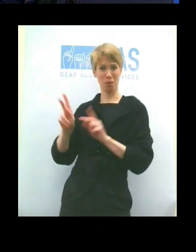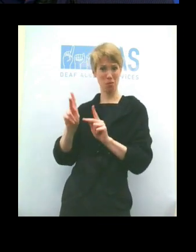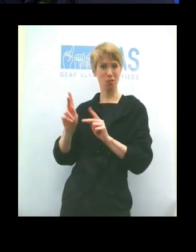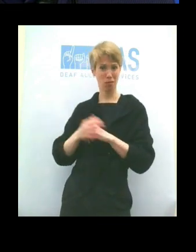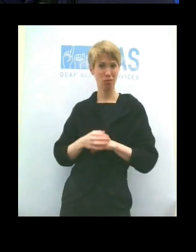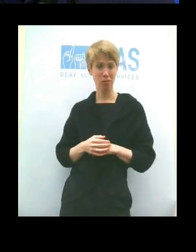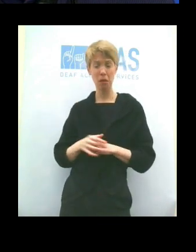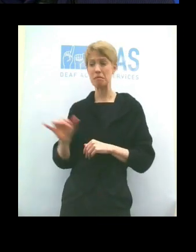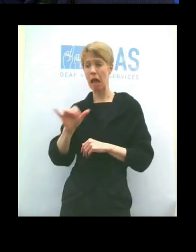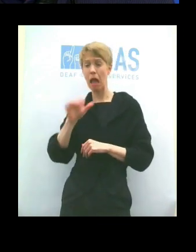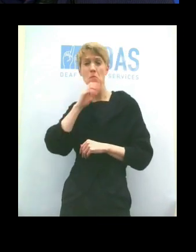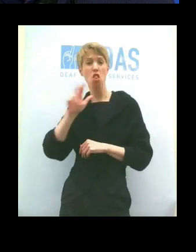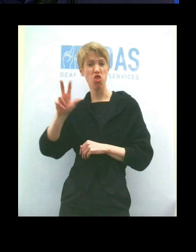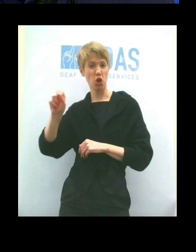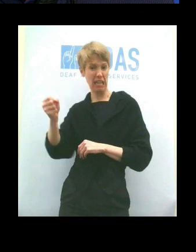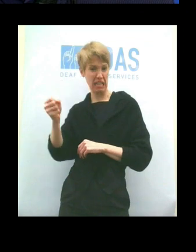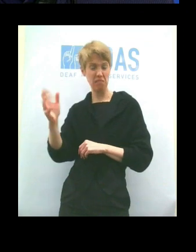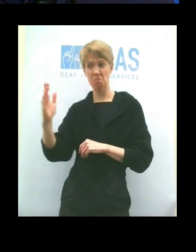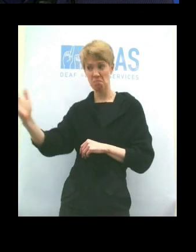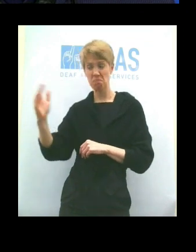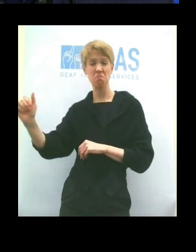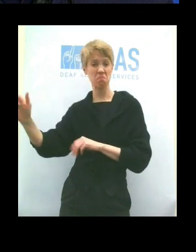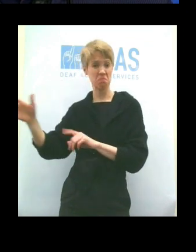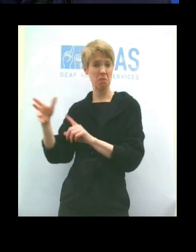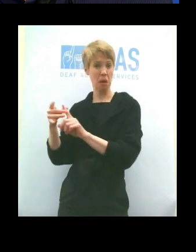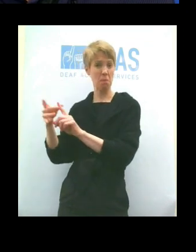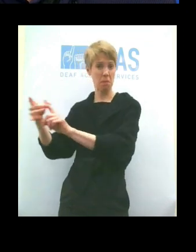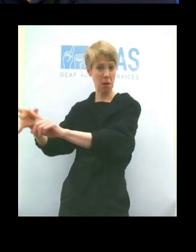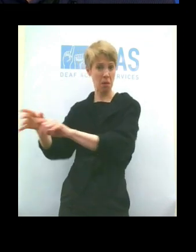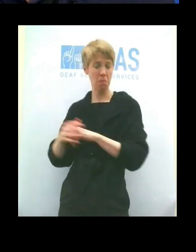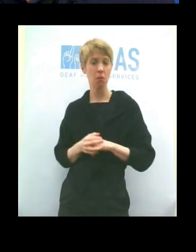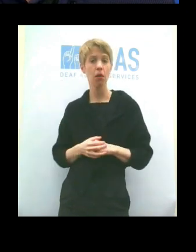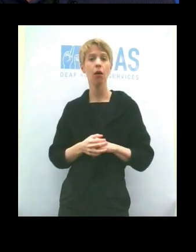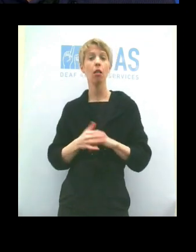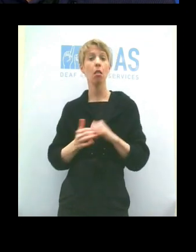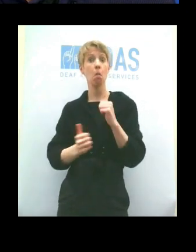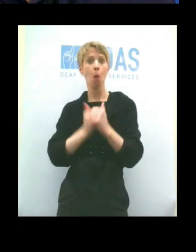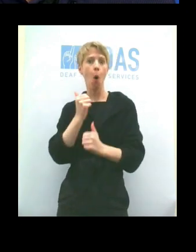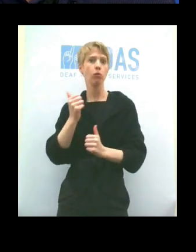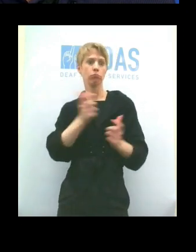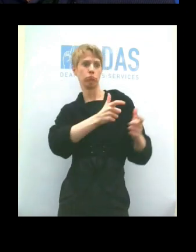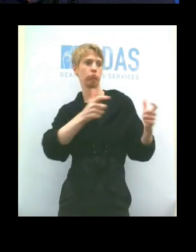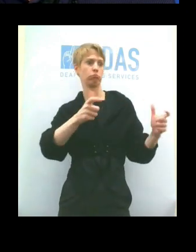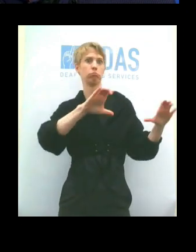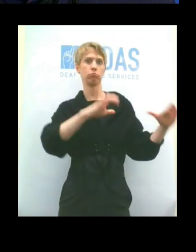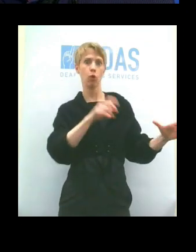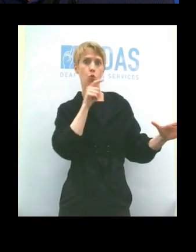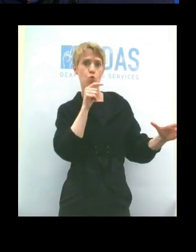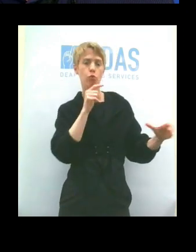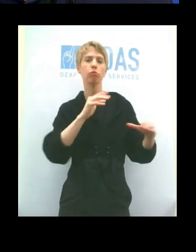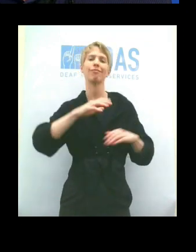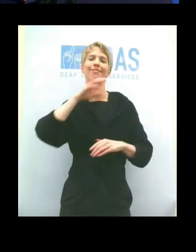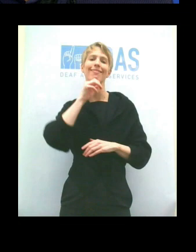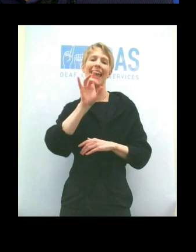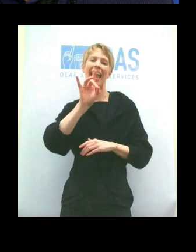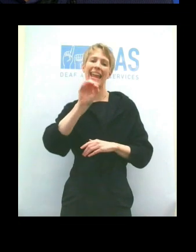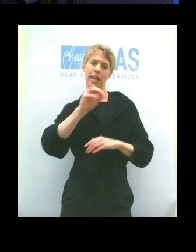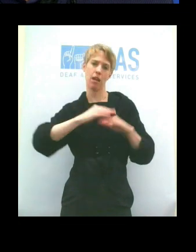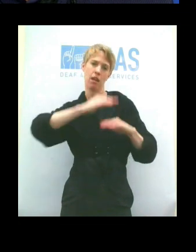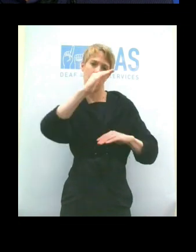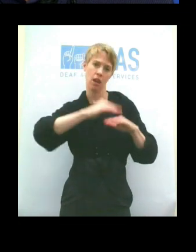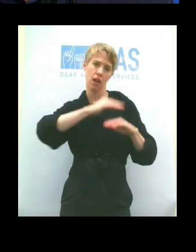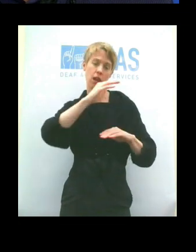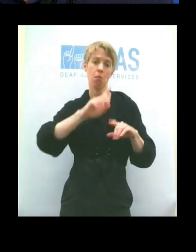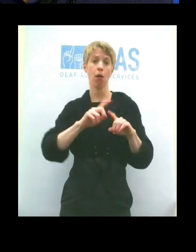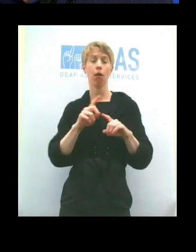39. And then, of course, the largest group is those over the age of 80, but those between the ages of 50 and 59 are just